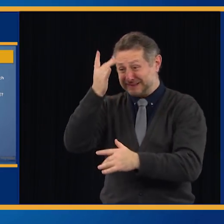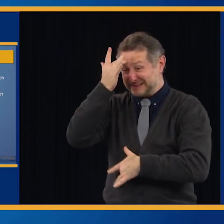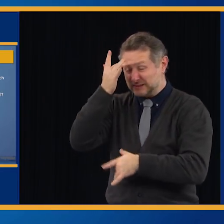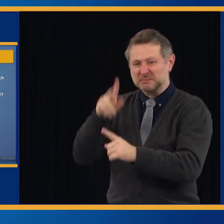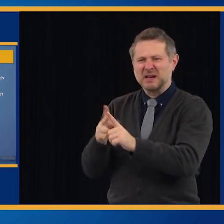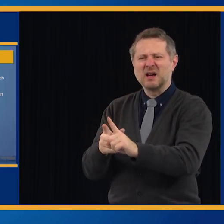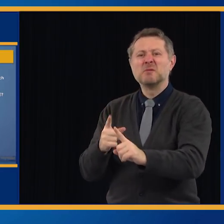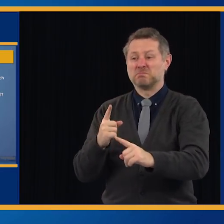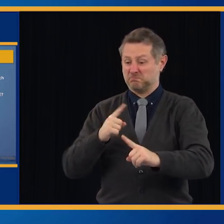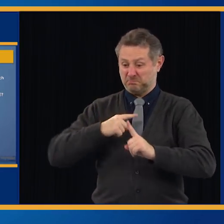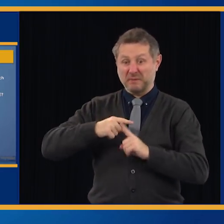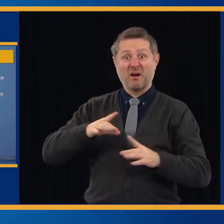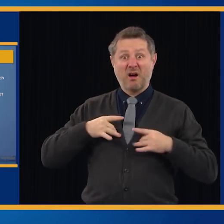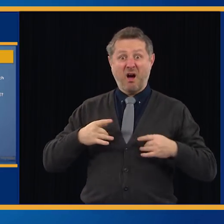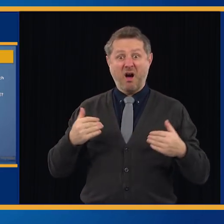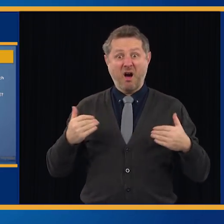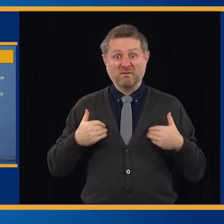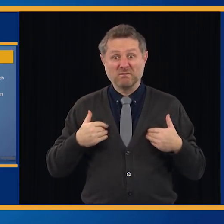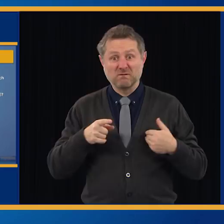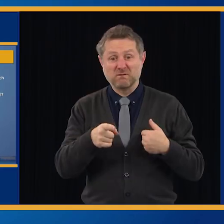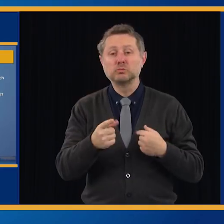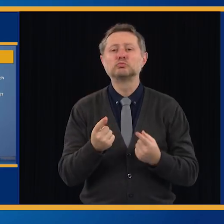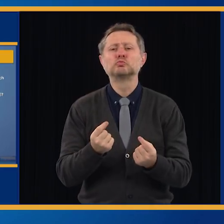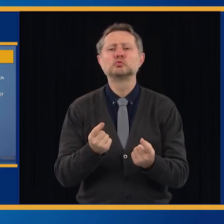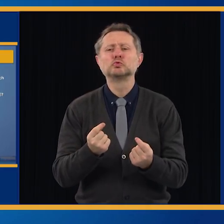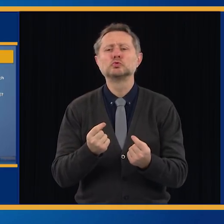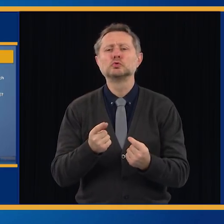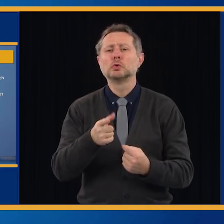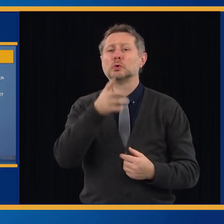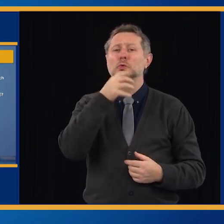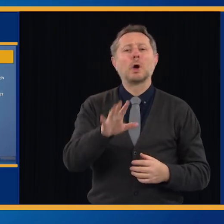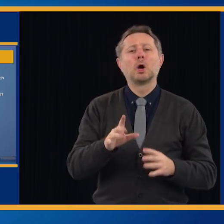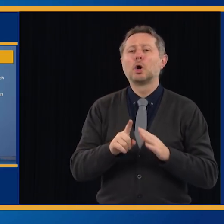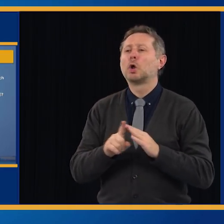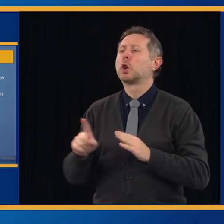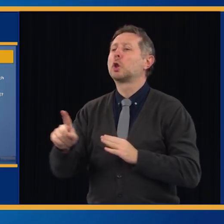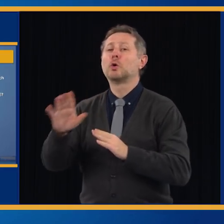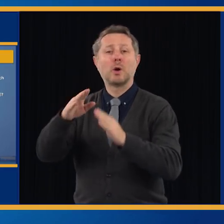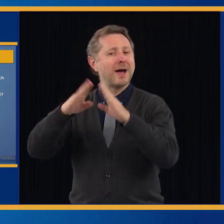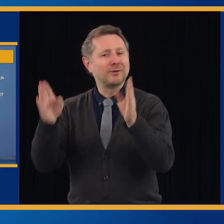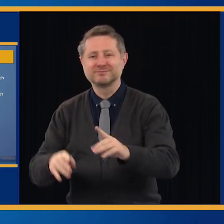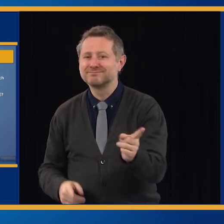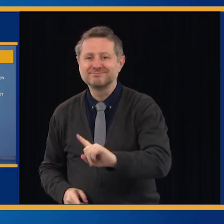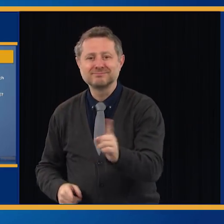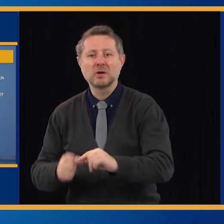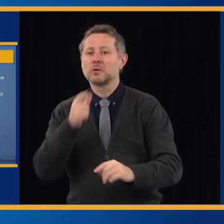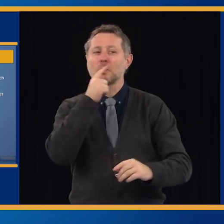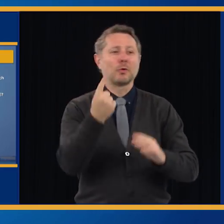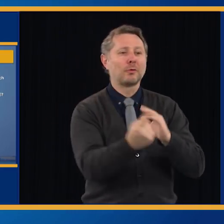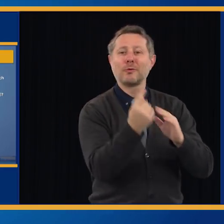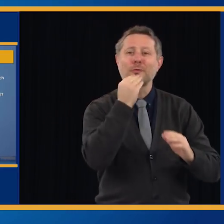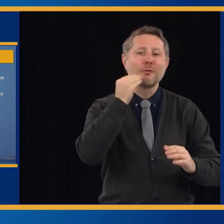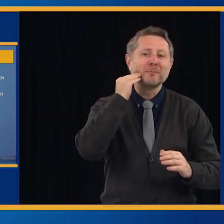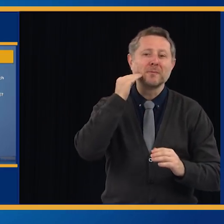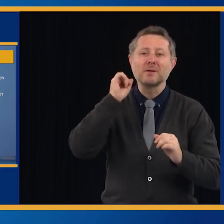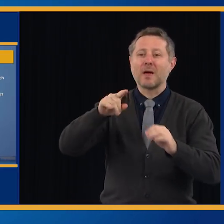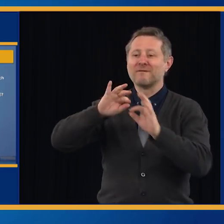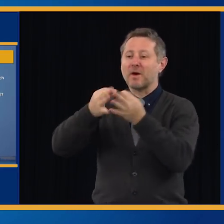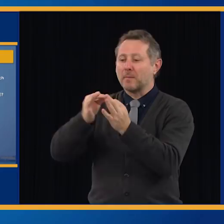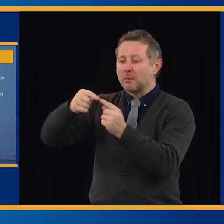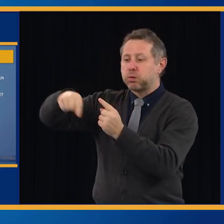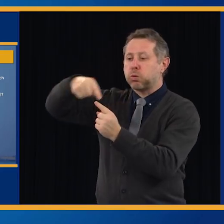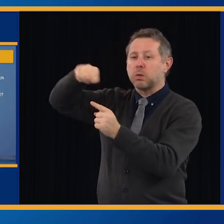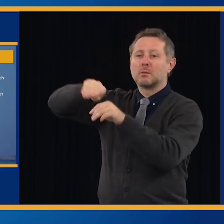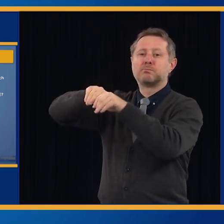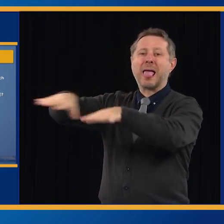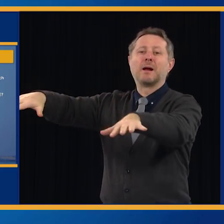positive, and they don't want to go home to quarantine, because if they go home, they could infect their family, which